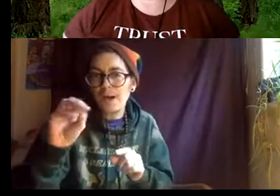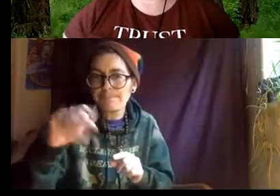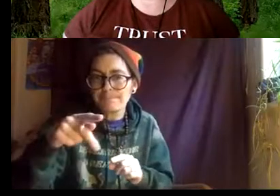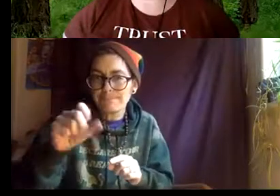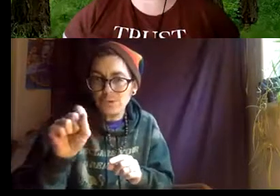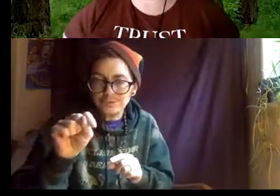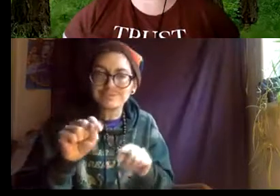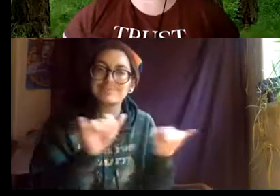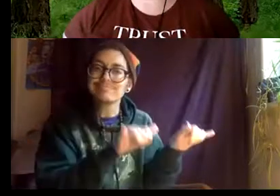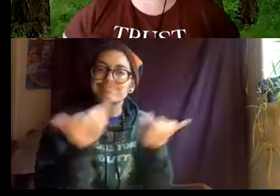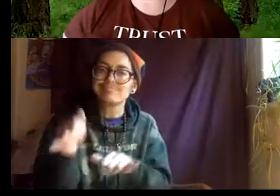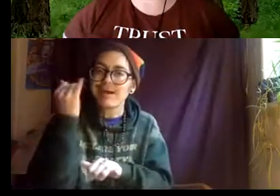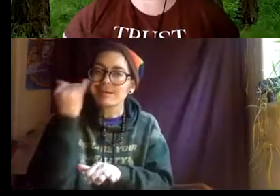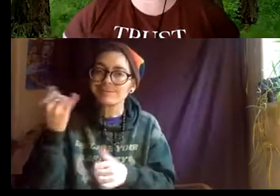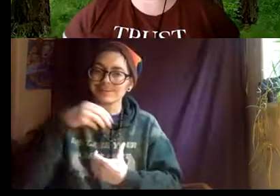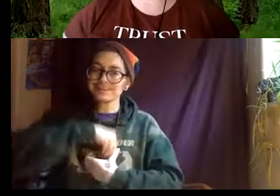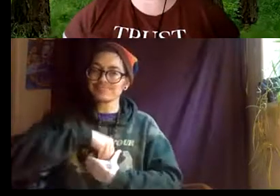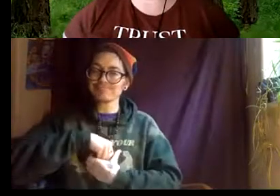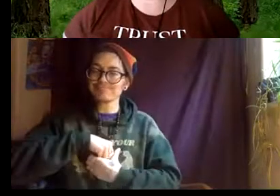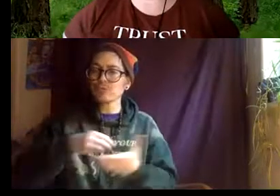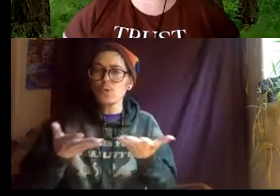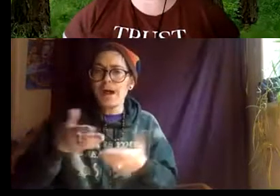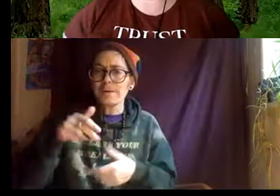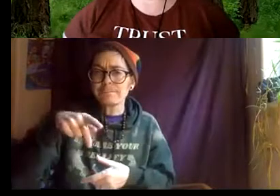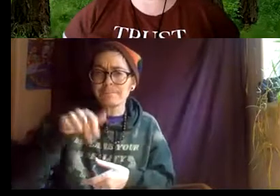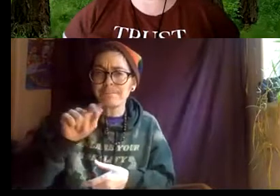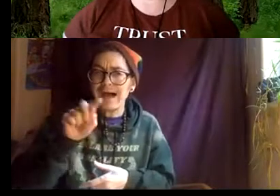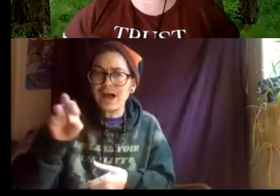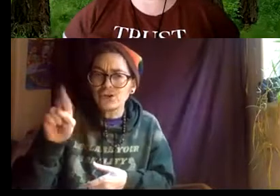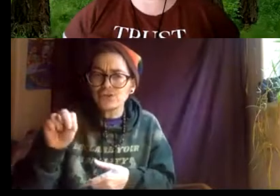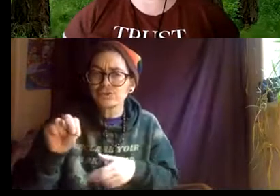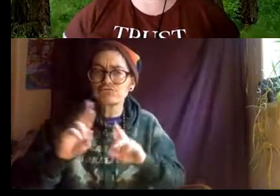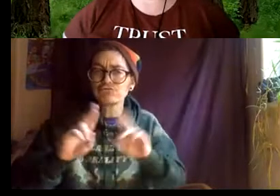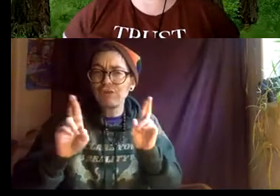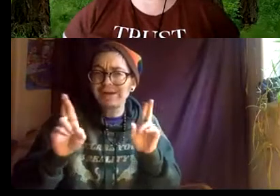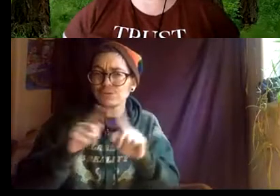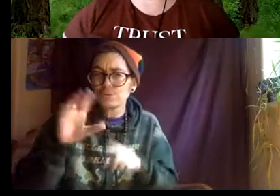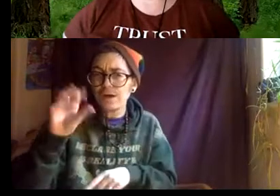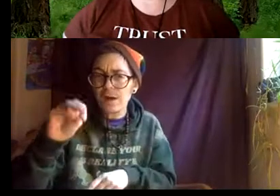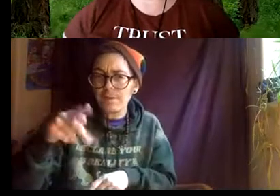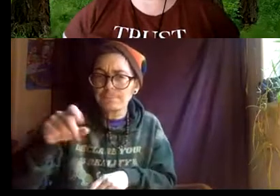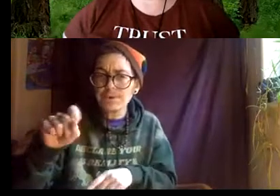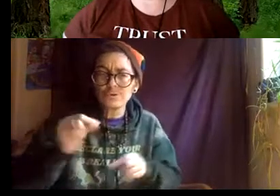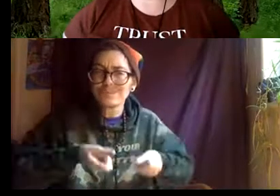To see what you're ready to compost, but also what you're ready to grow.